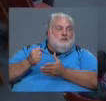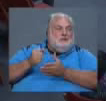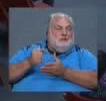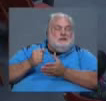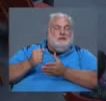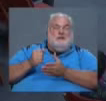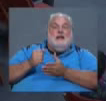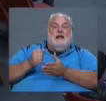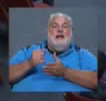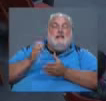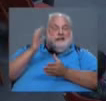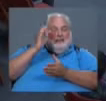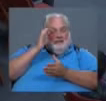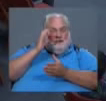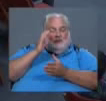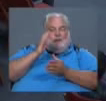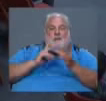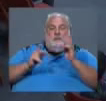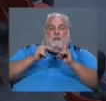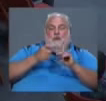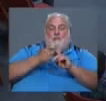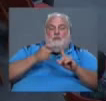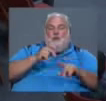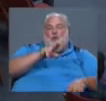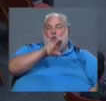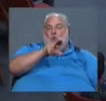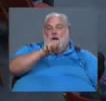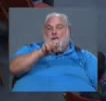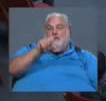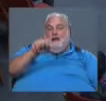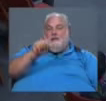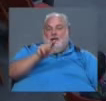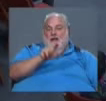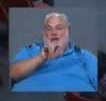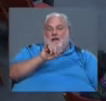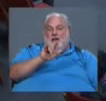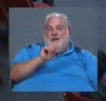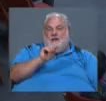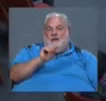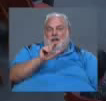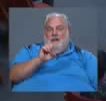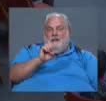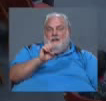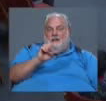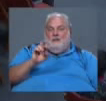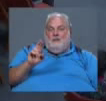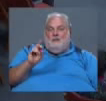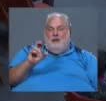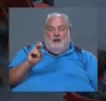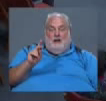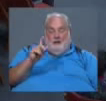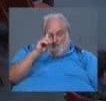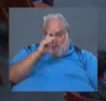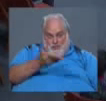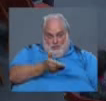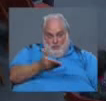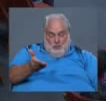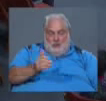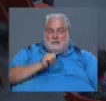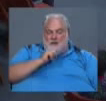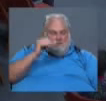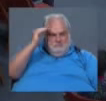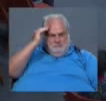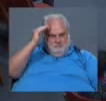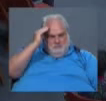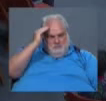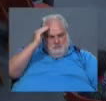members of the crew of the USS Little Rock. For those of you who are not familiar with the USS Little